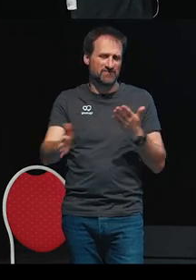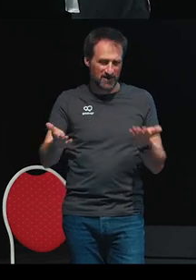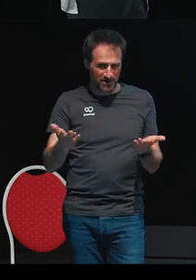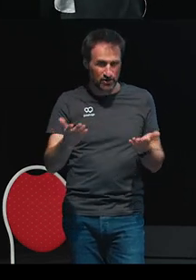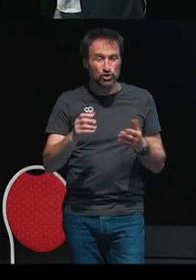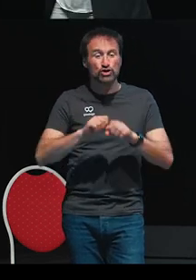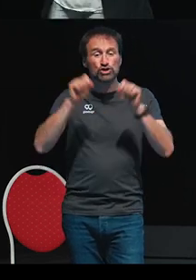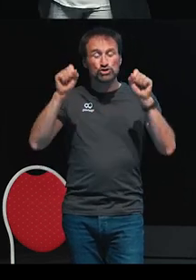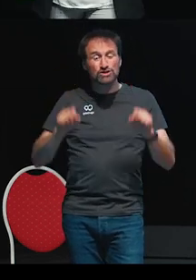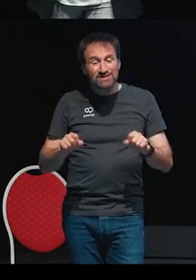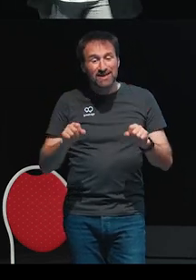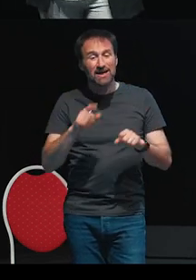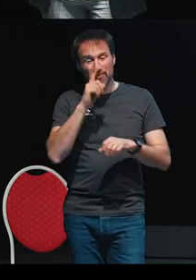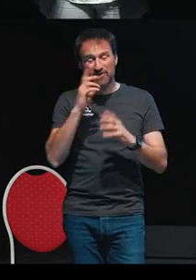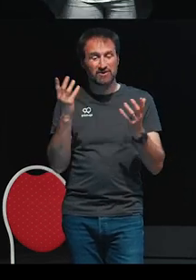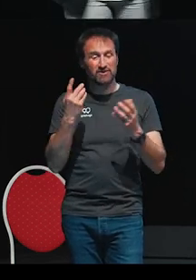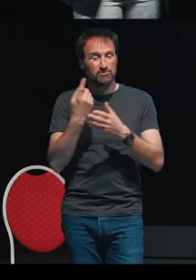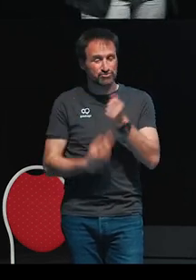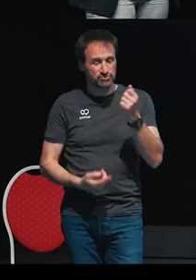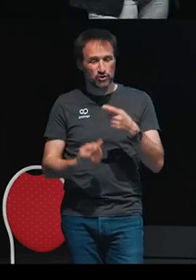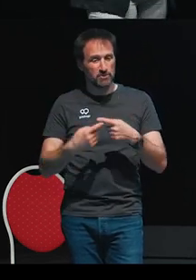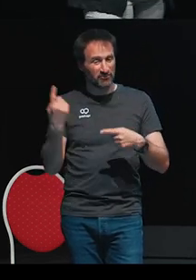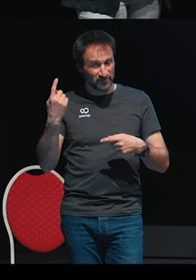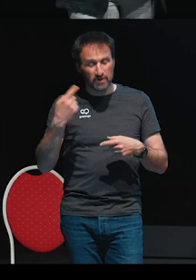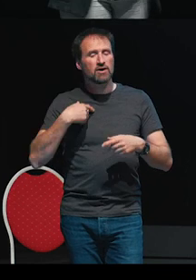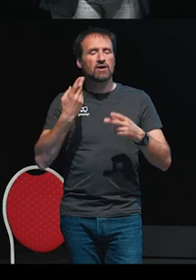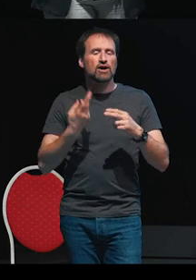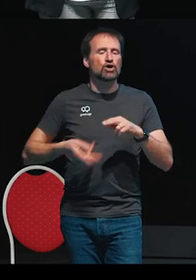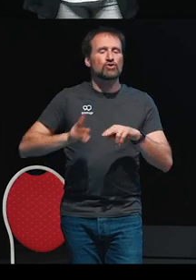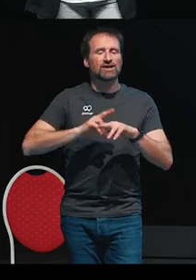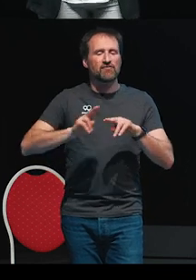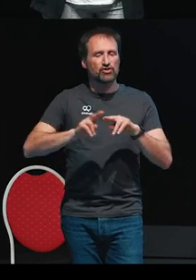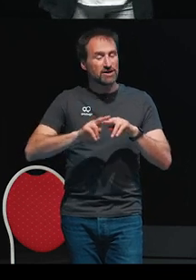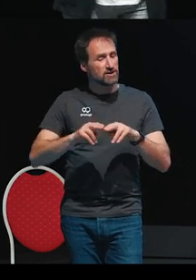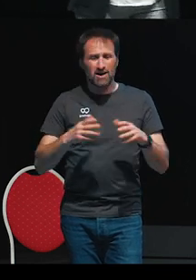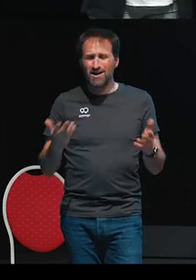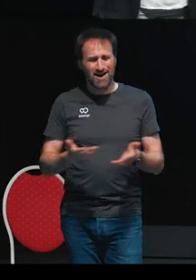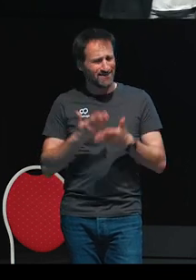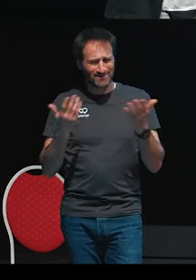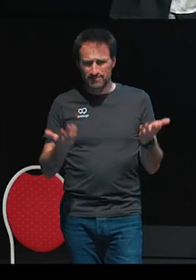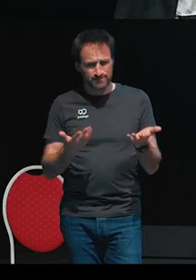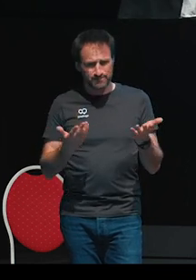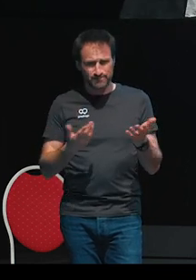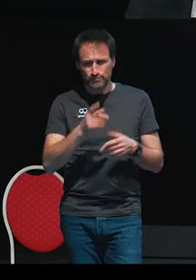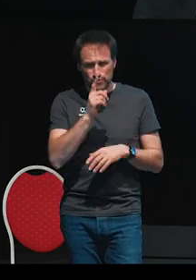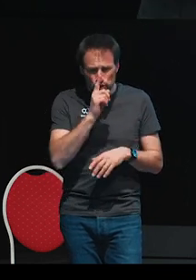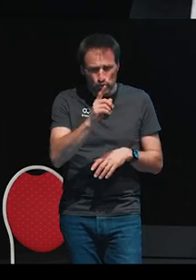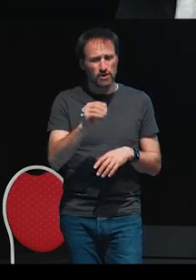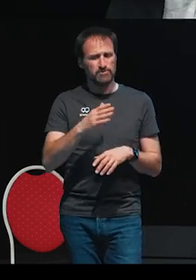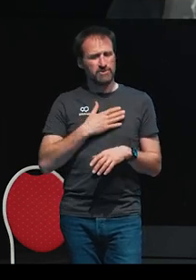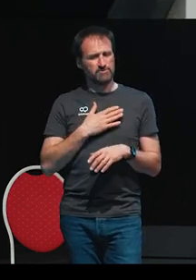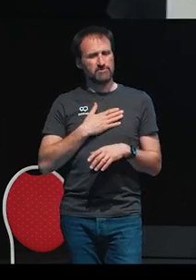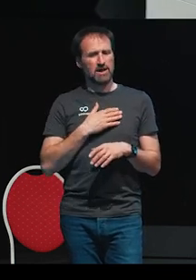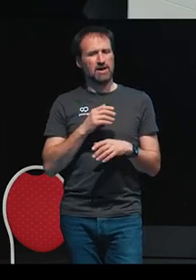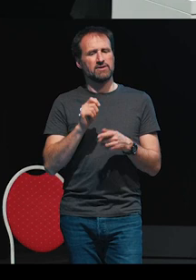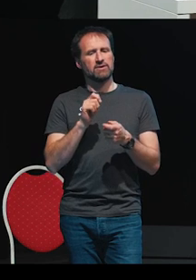is also easier because my recovery is depending just with my immutable log, and that's